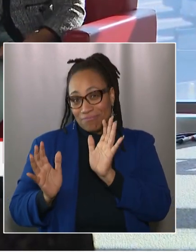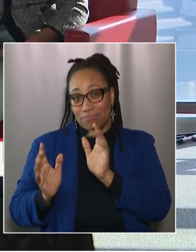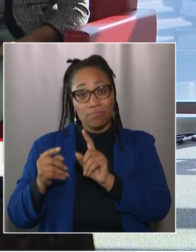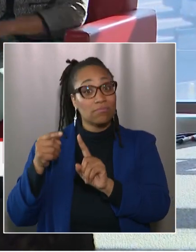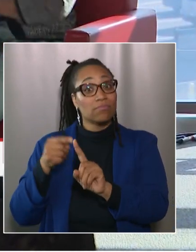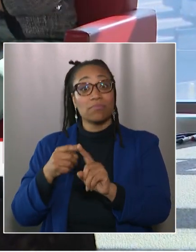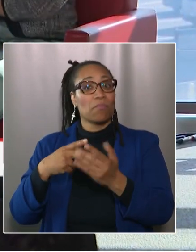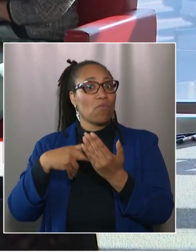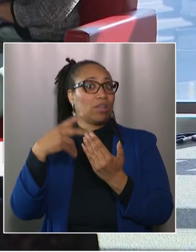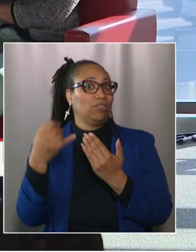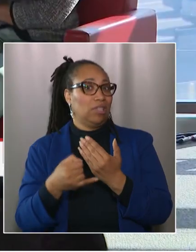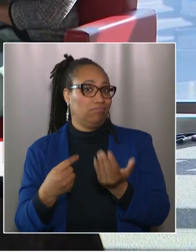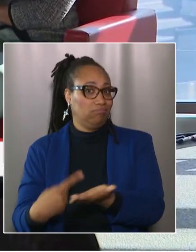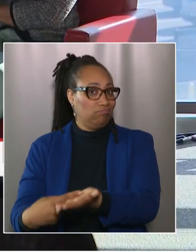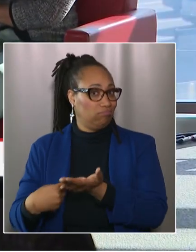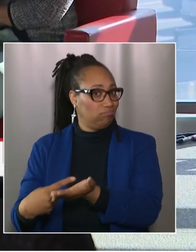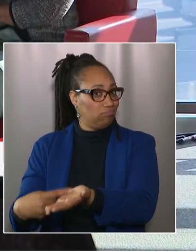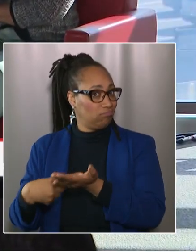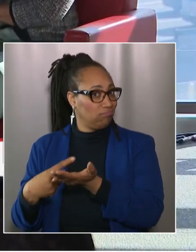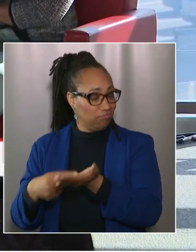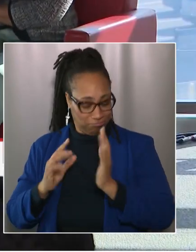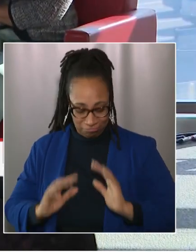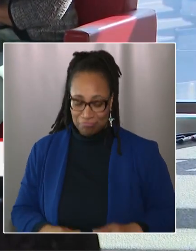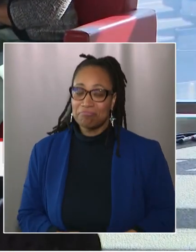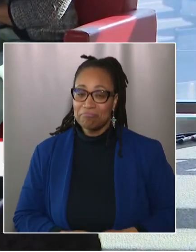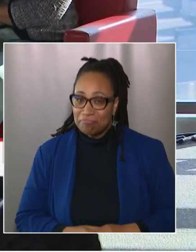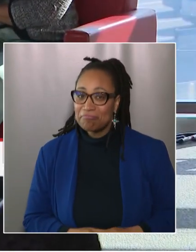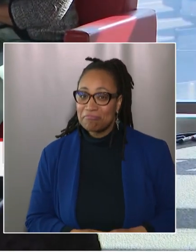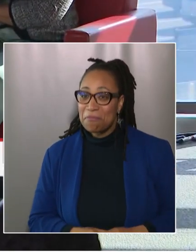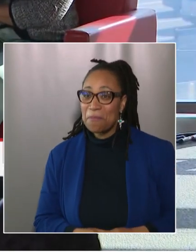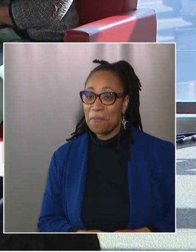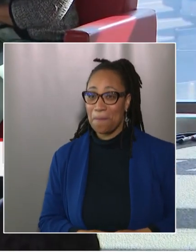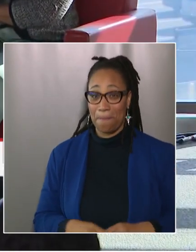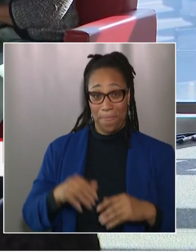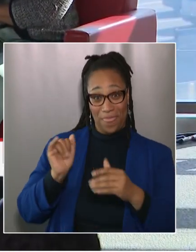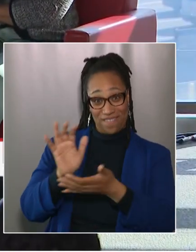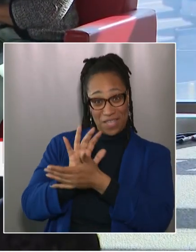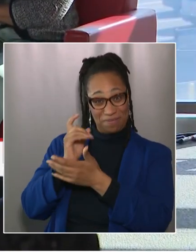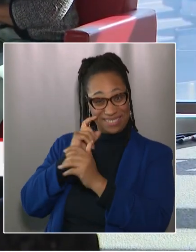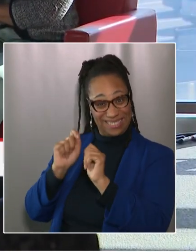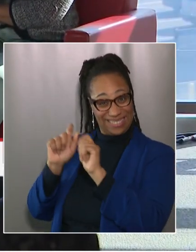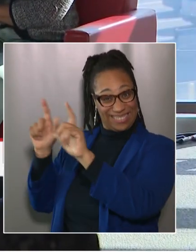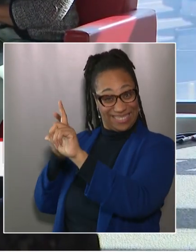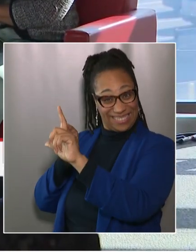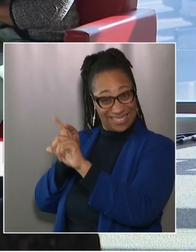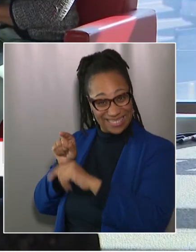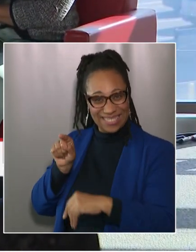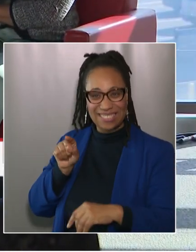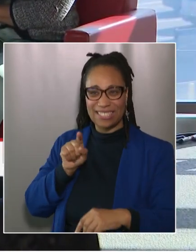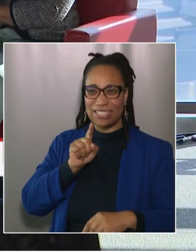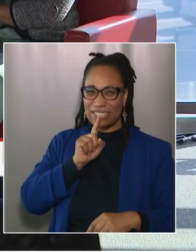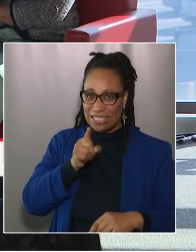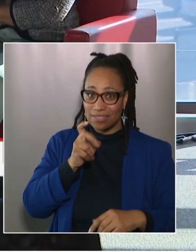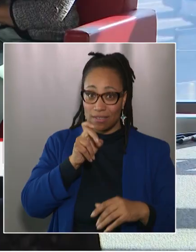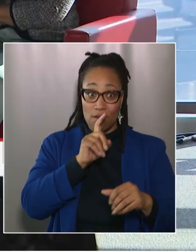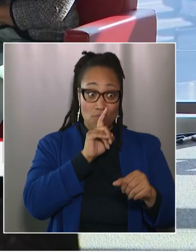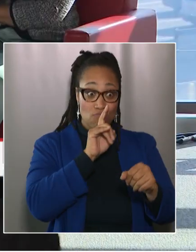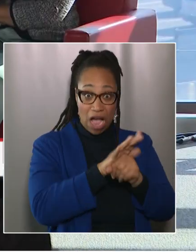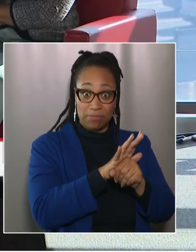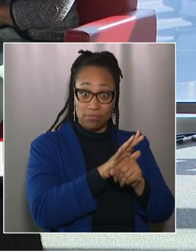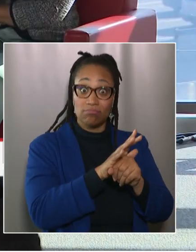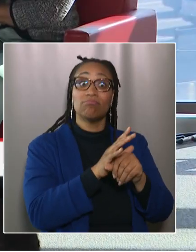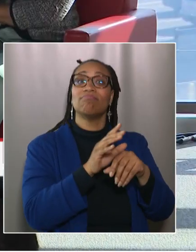is full service. You know, as we saw in the video, promises made, promises kept is very much a theme.